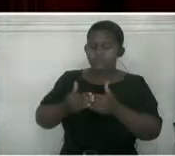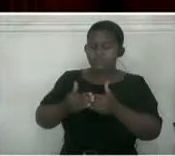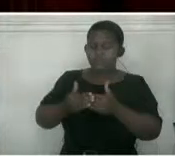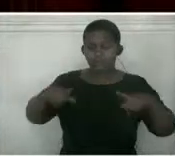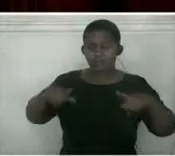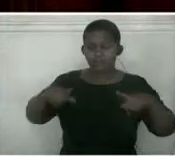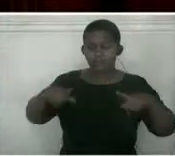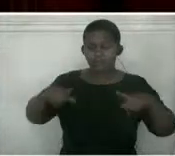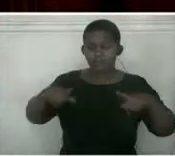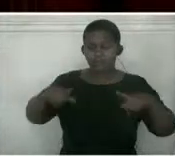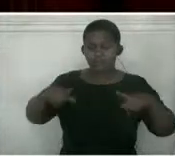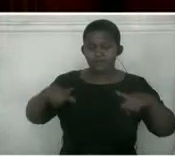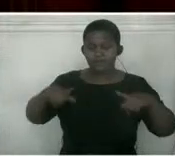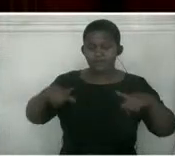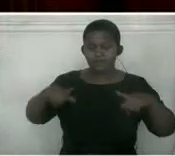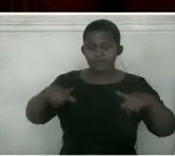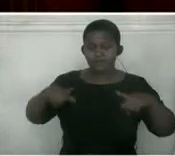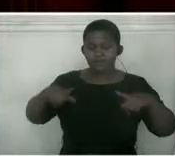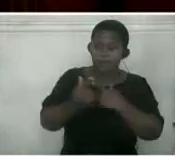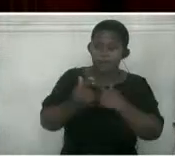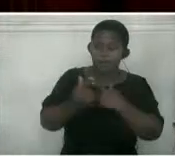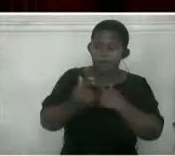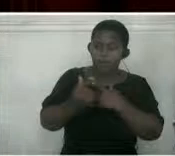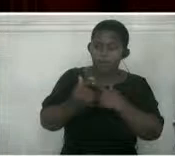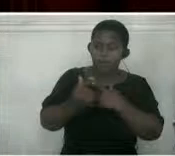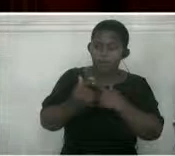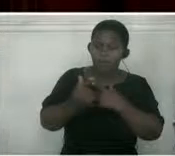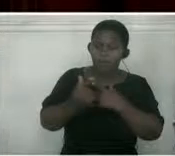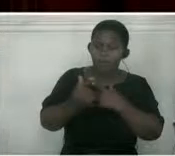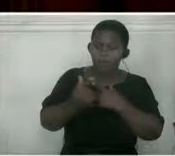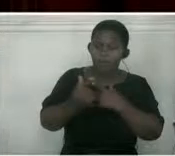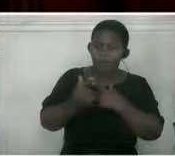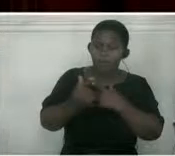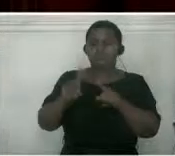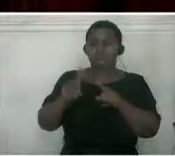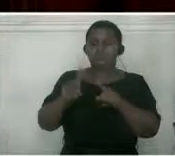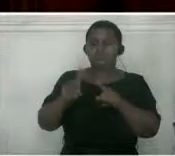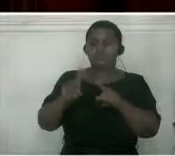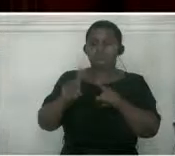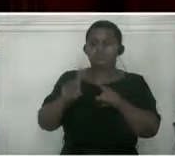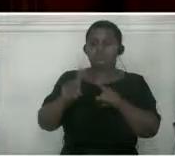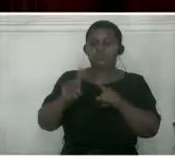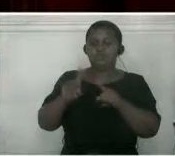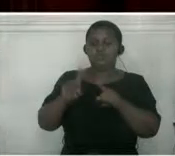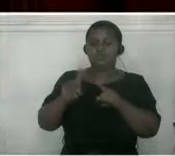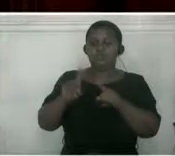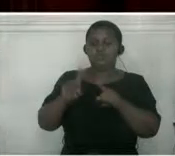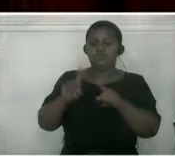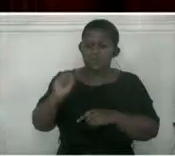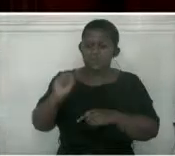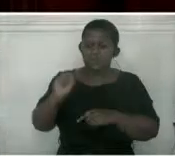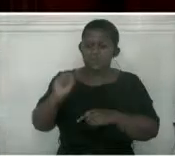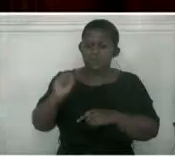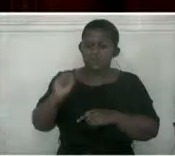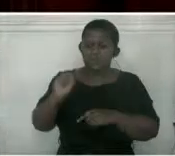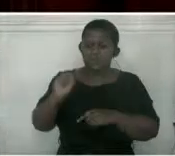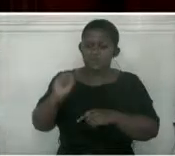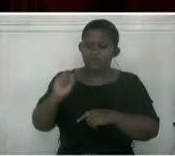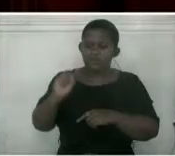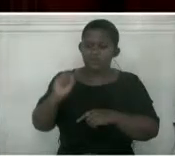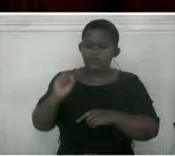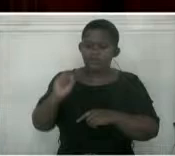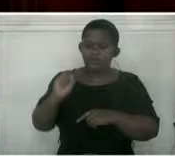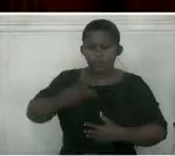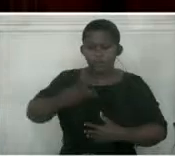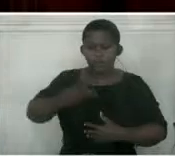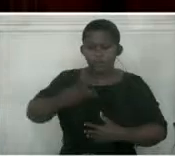by all members of the Executive Council and SCM officials in the first phase. We wish to update